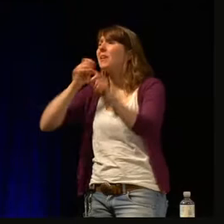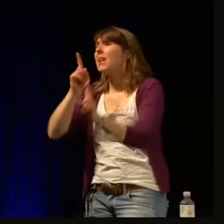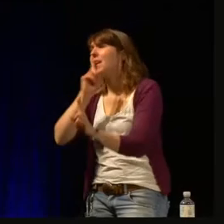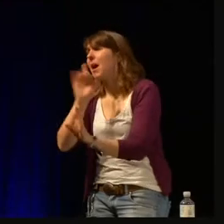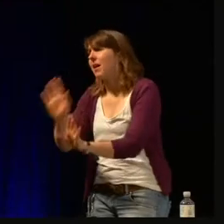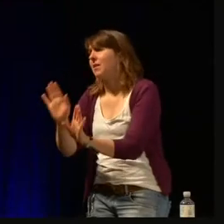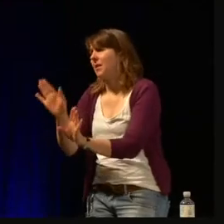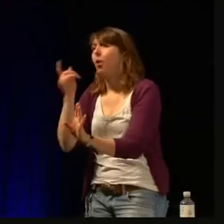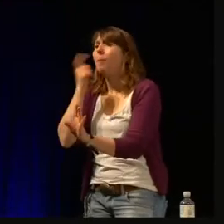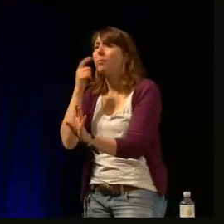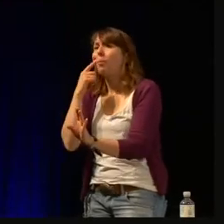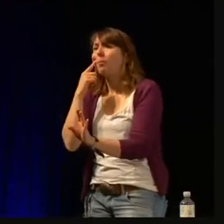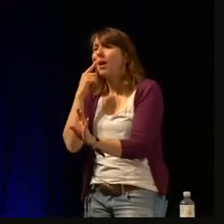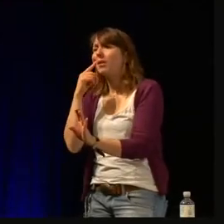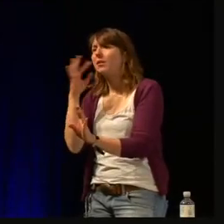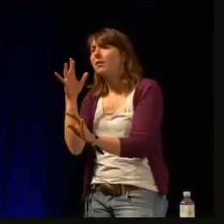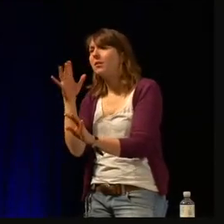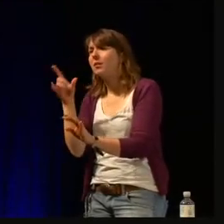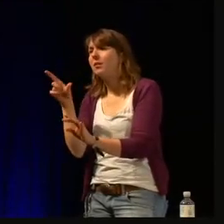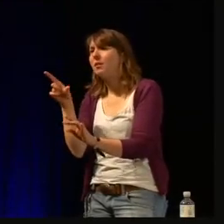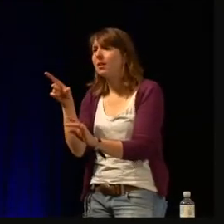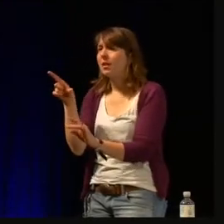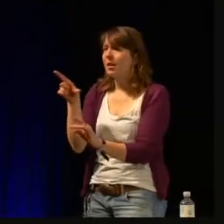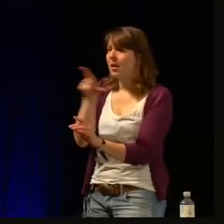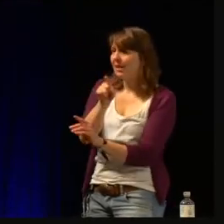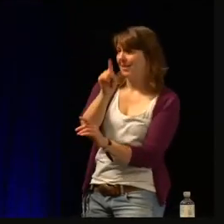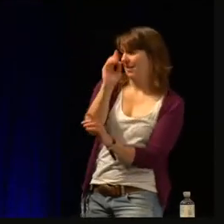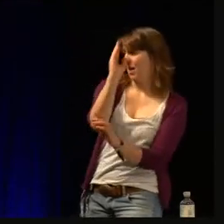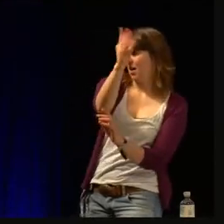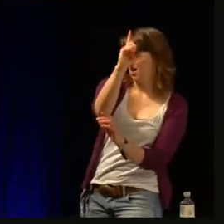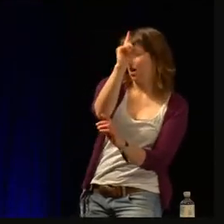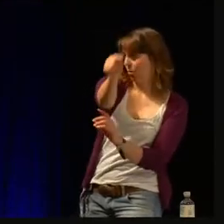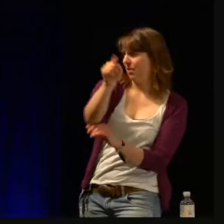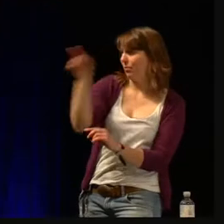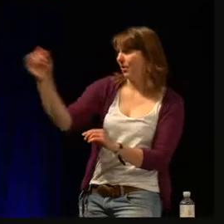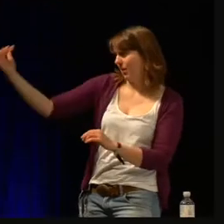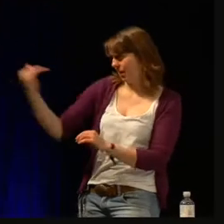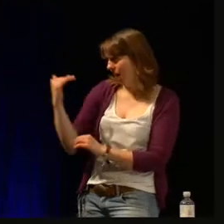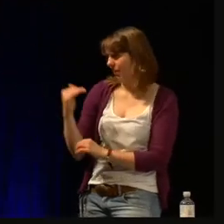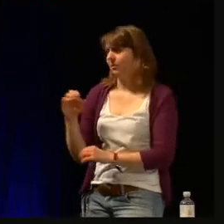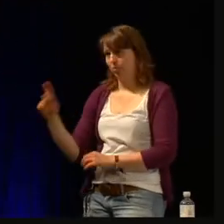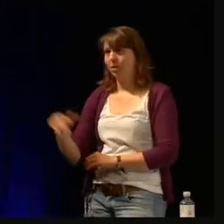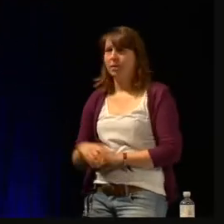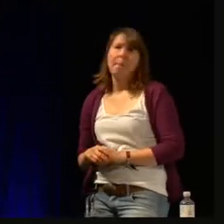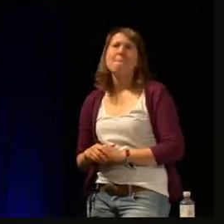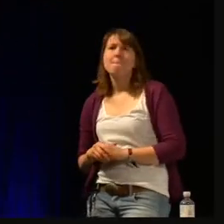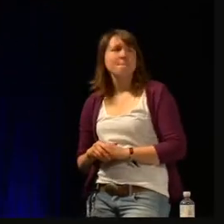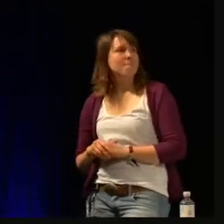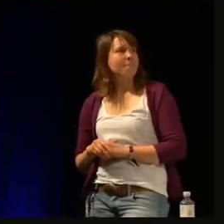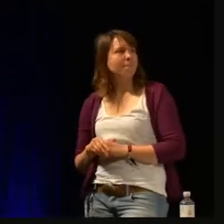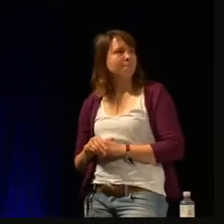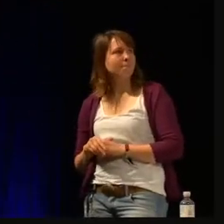Please leave the room as quietly as possible and try to keep using the right door.